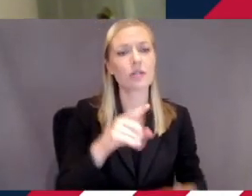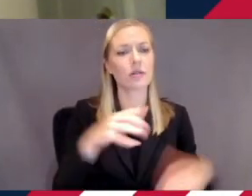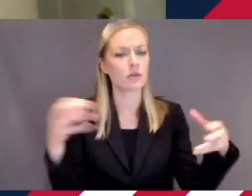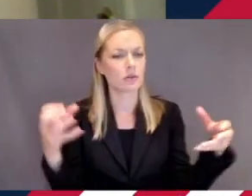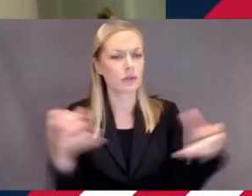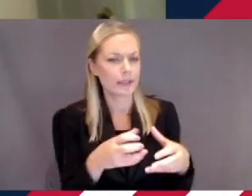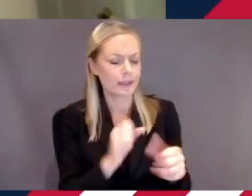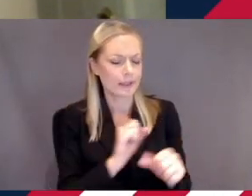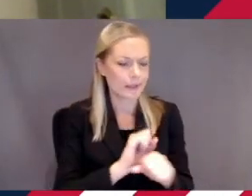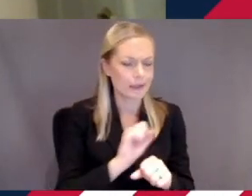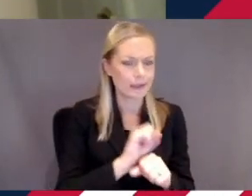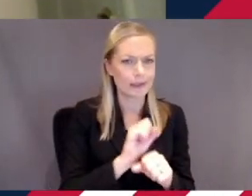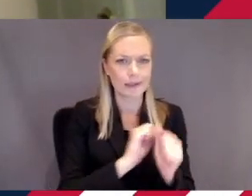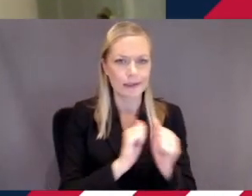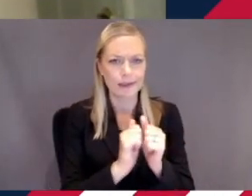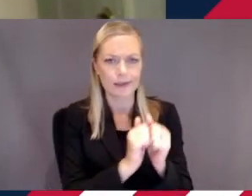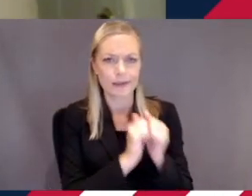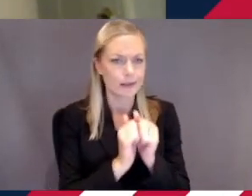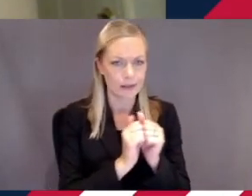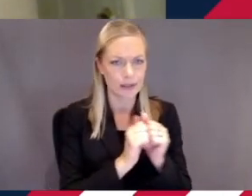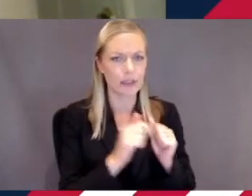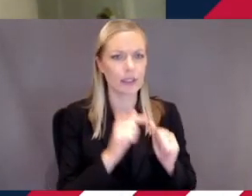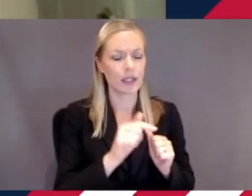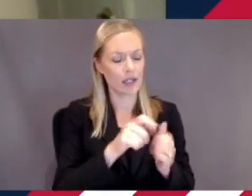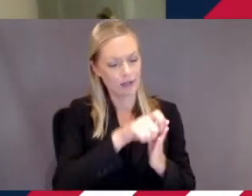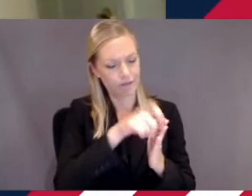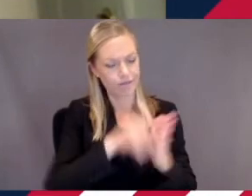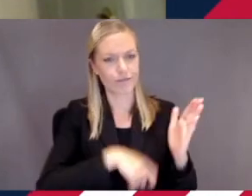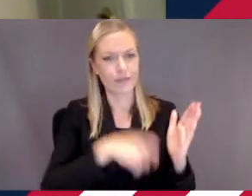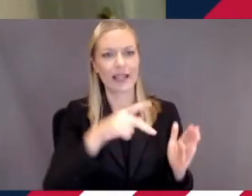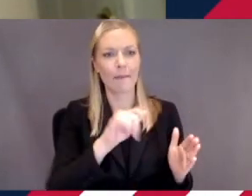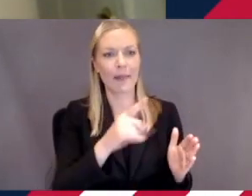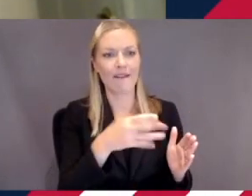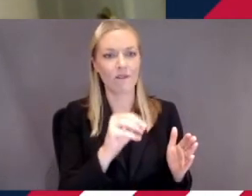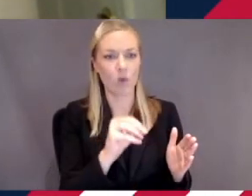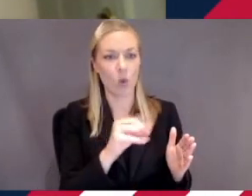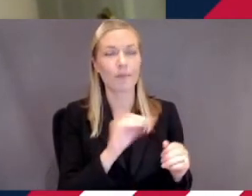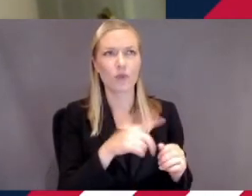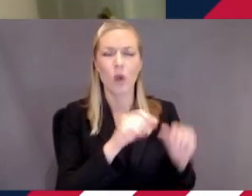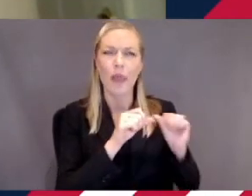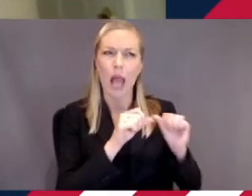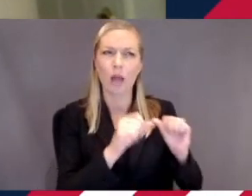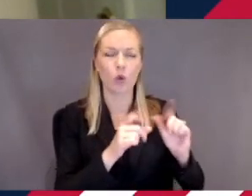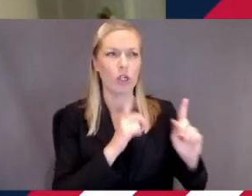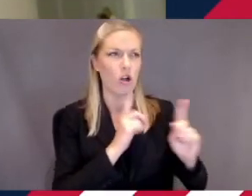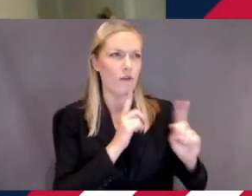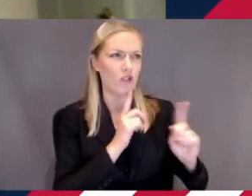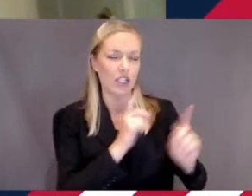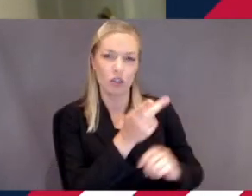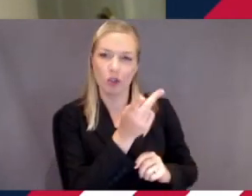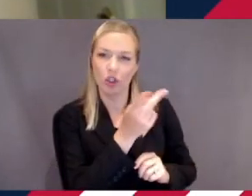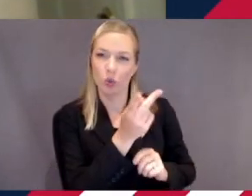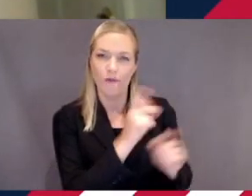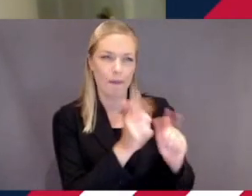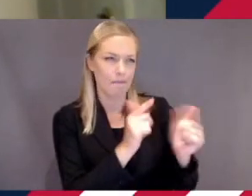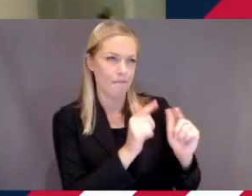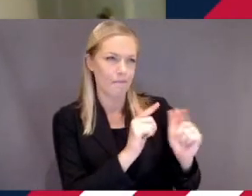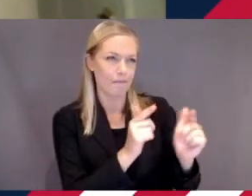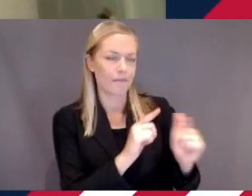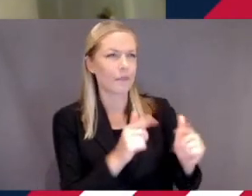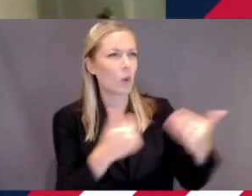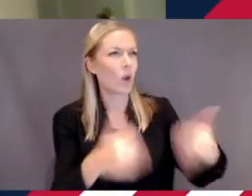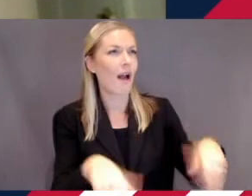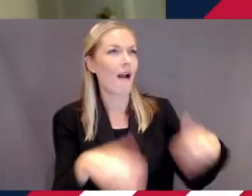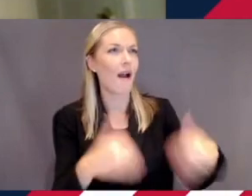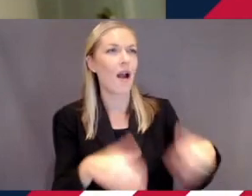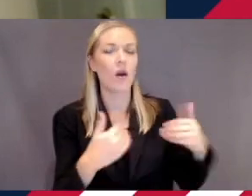and the ongoing communication that goes on between Vice President Biden and Senator Sanders really does reflect a magnanimous posture